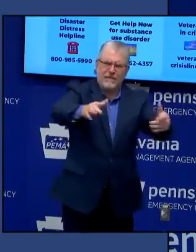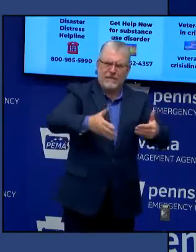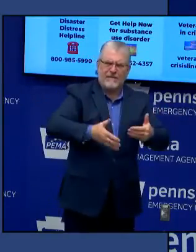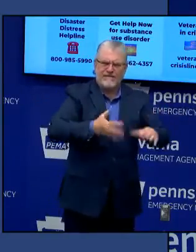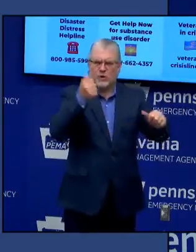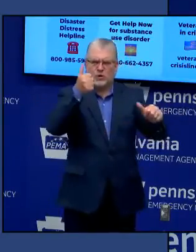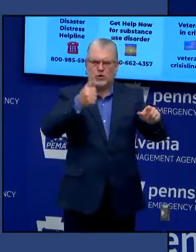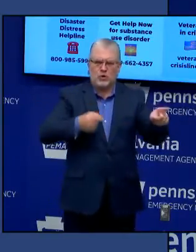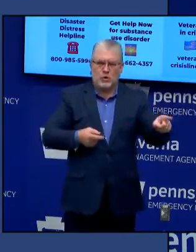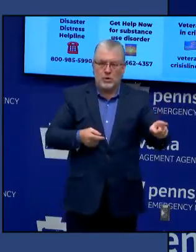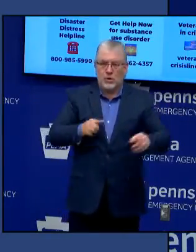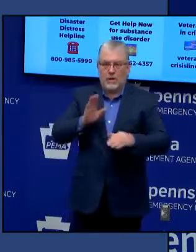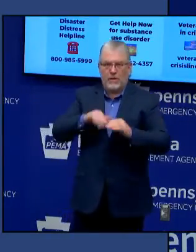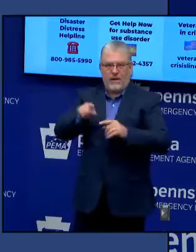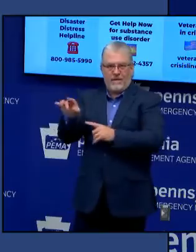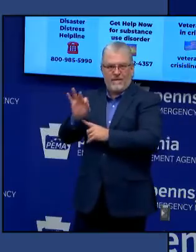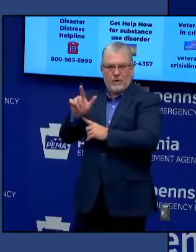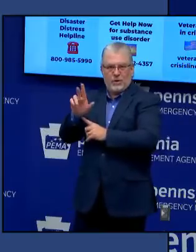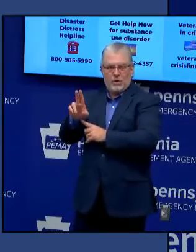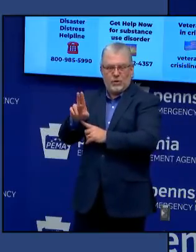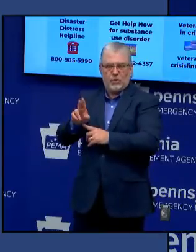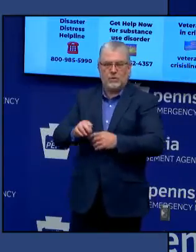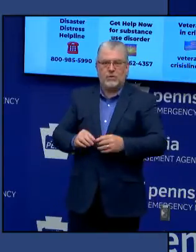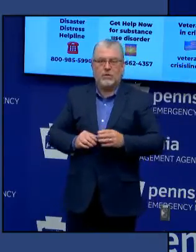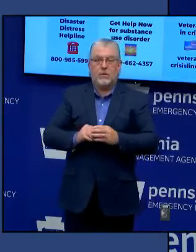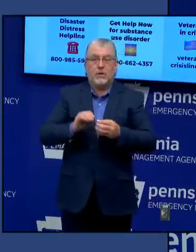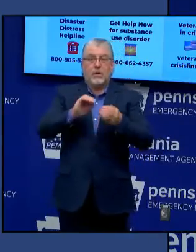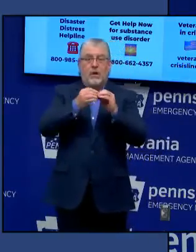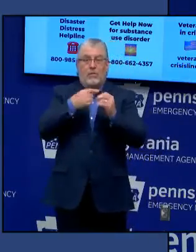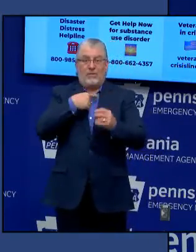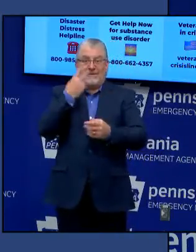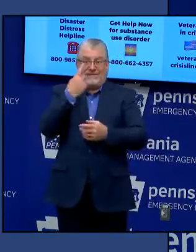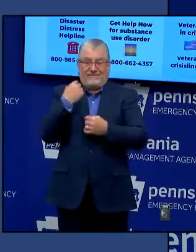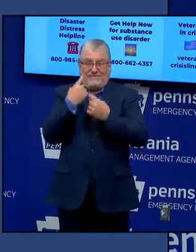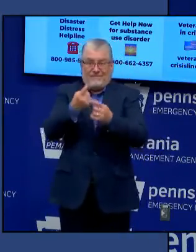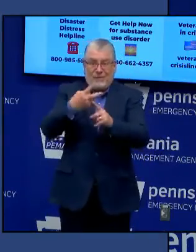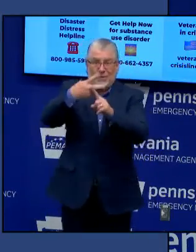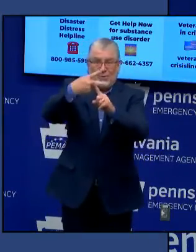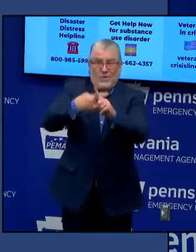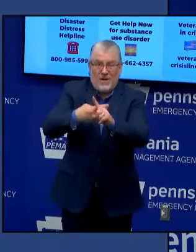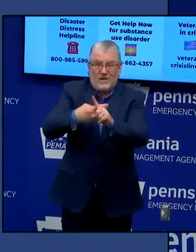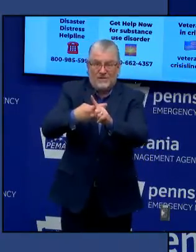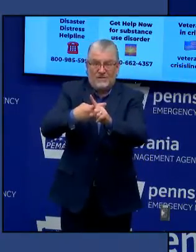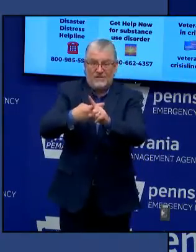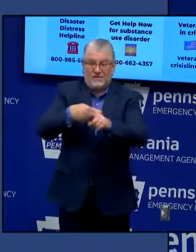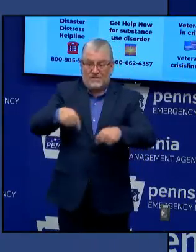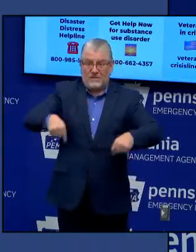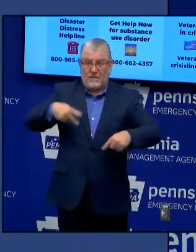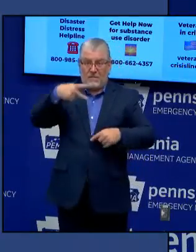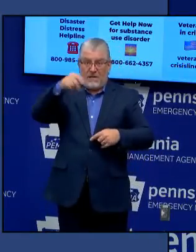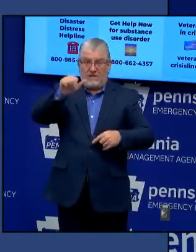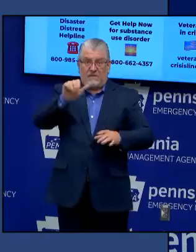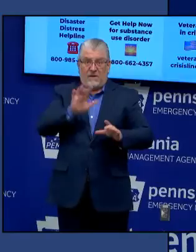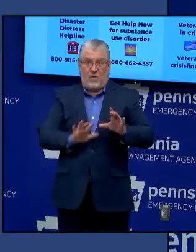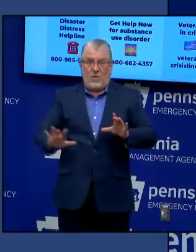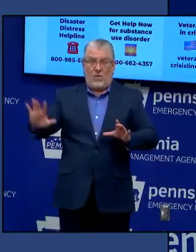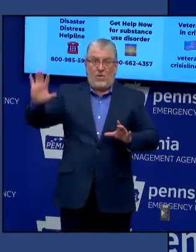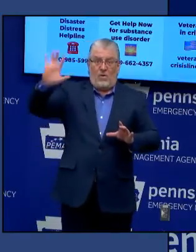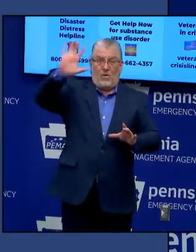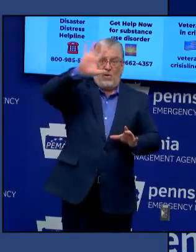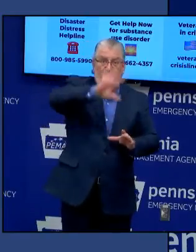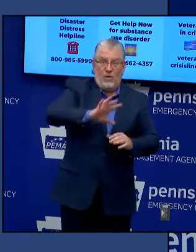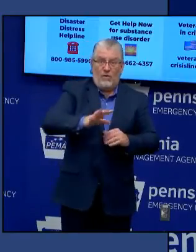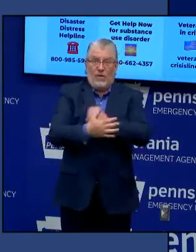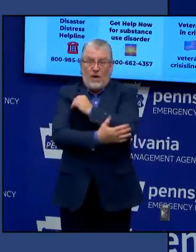we have seen in just 2 months in Pennsylvania and nationally, you can see the risk from COVID-19. We